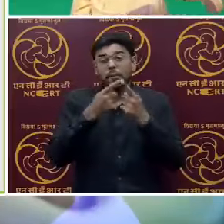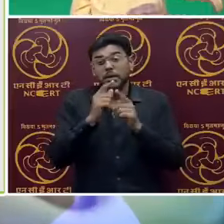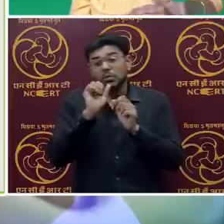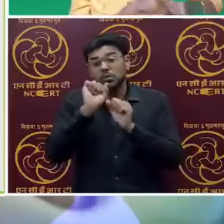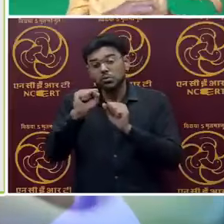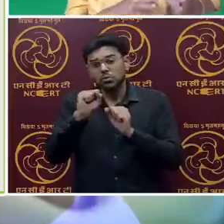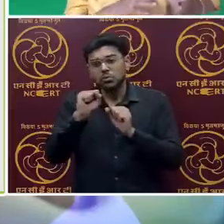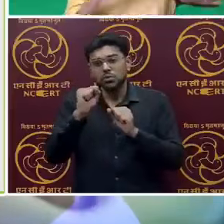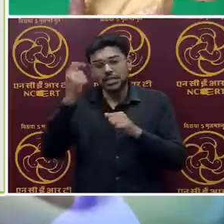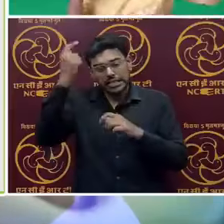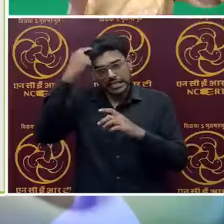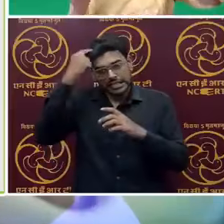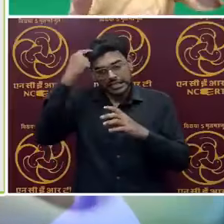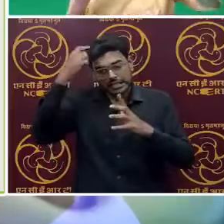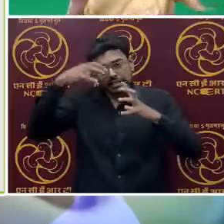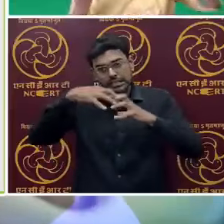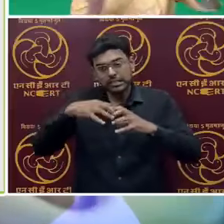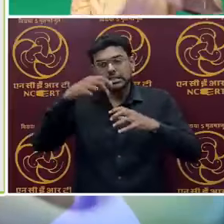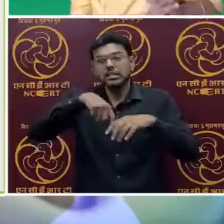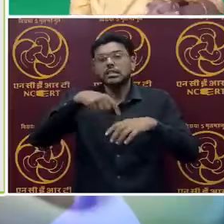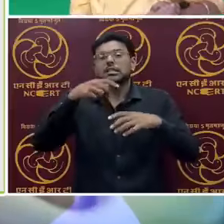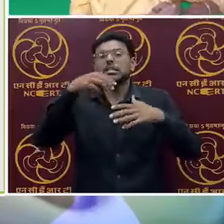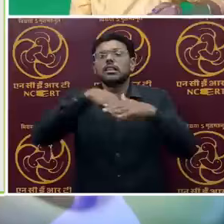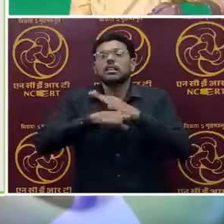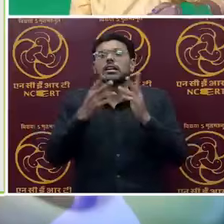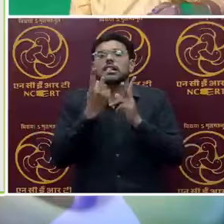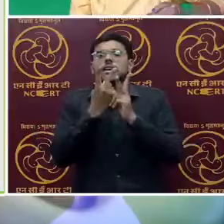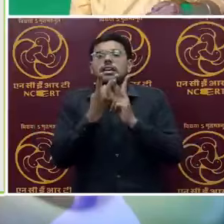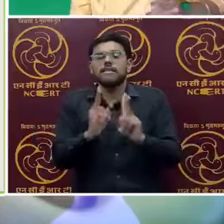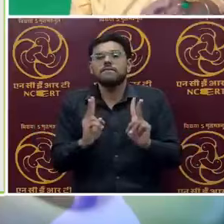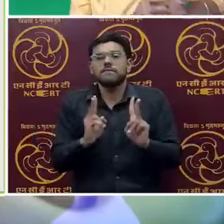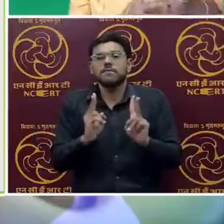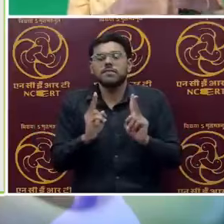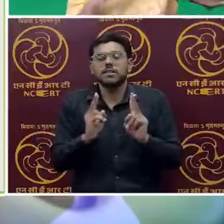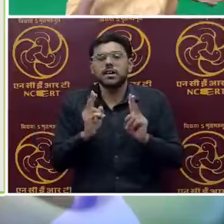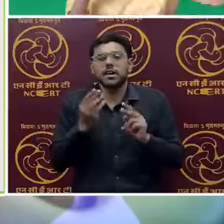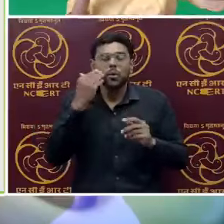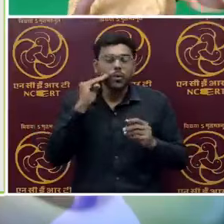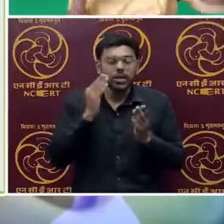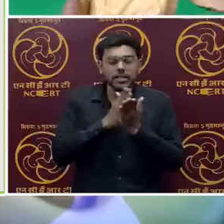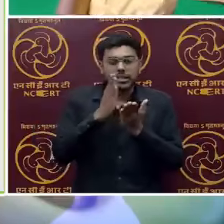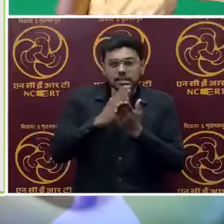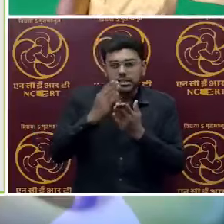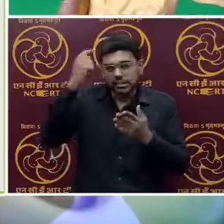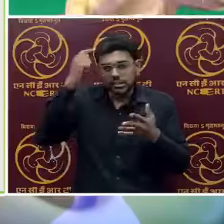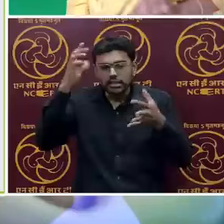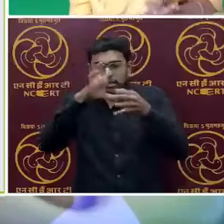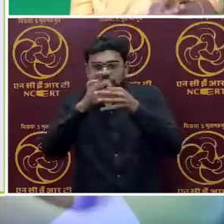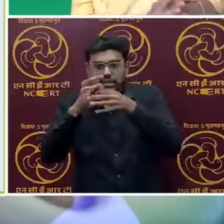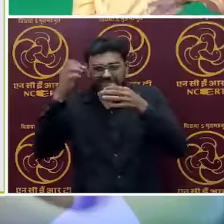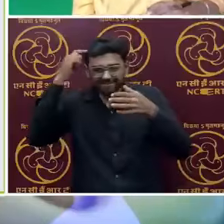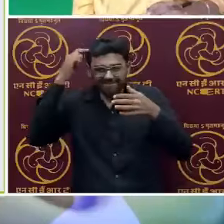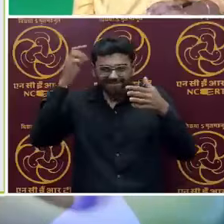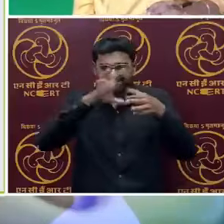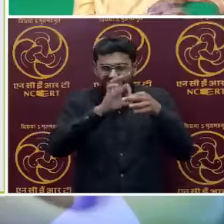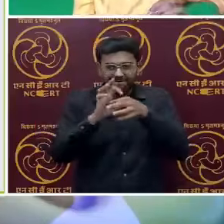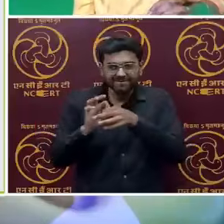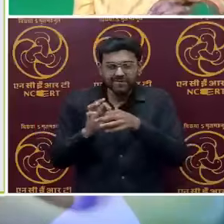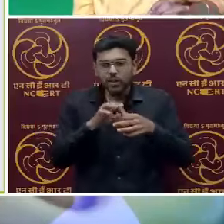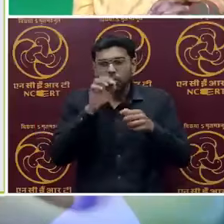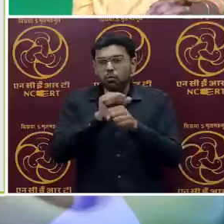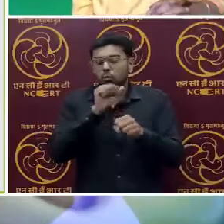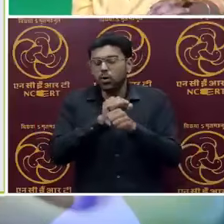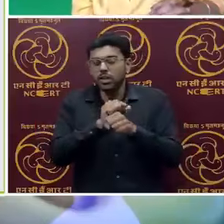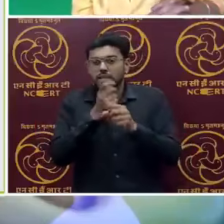are neurologically different in the way they are connected. The brain is connected, the brain is Yes.